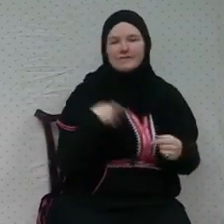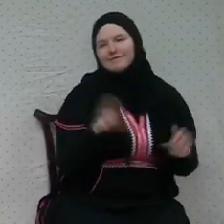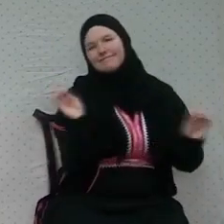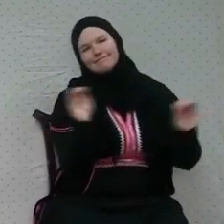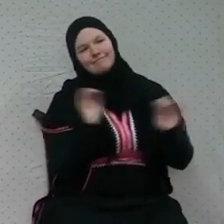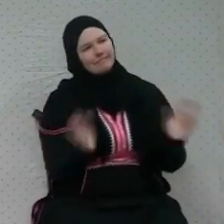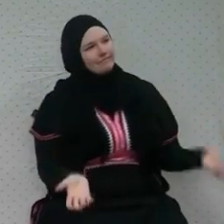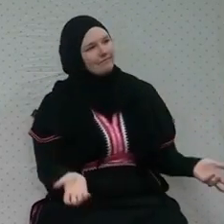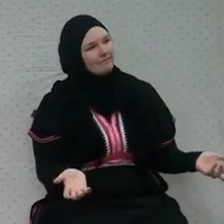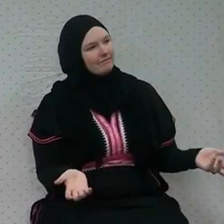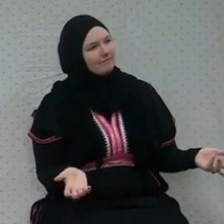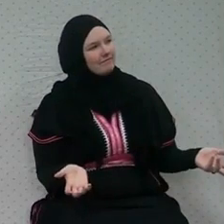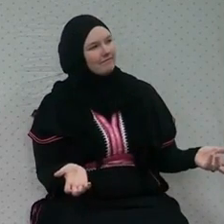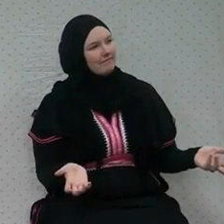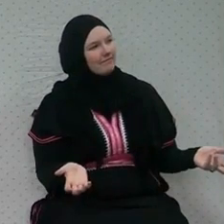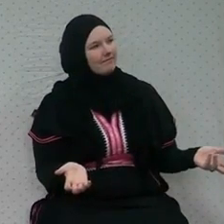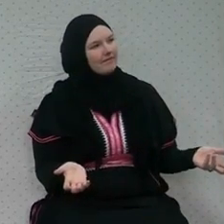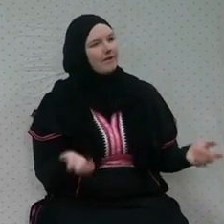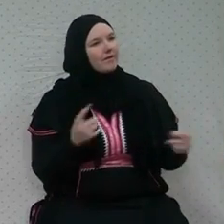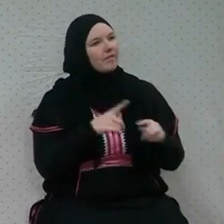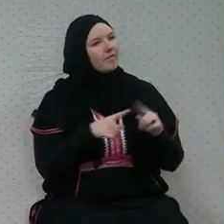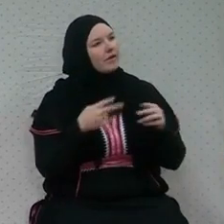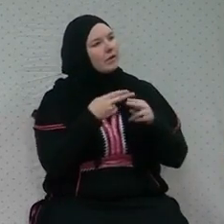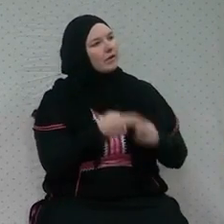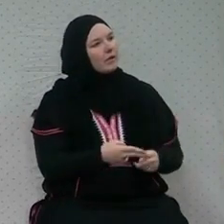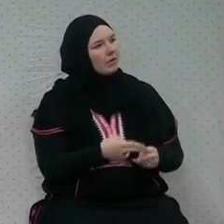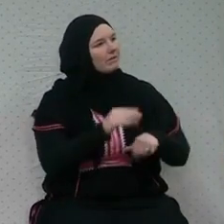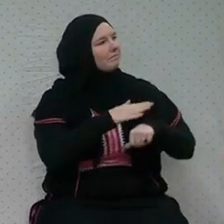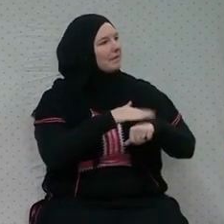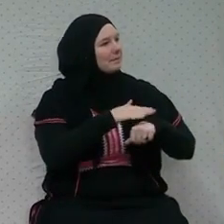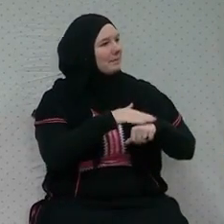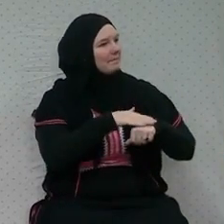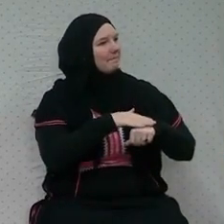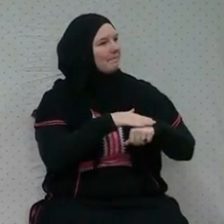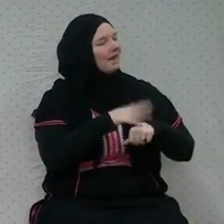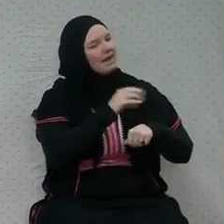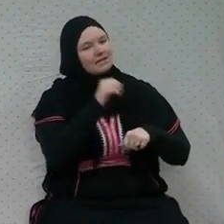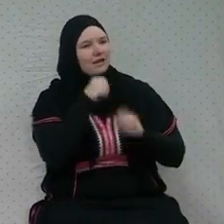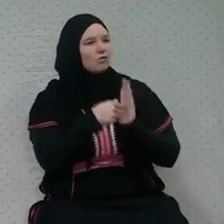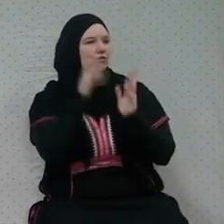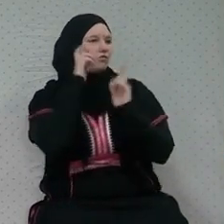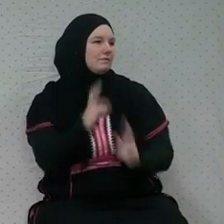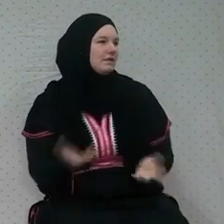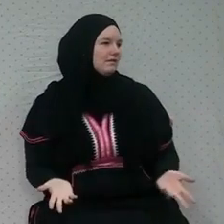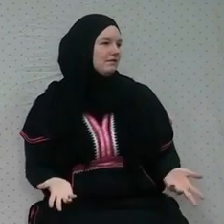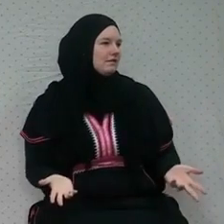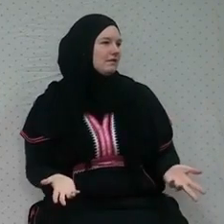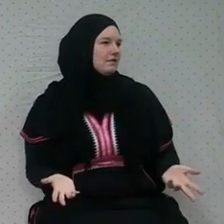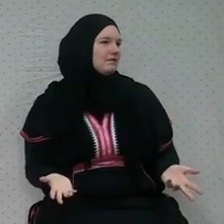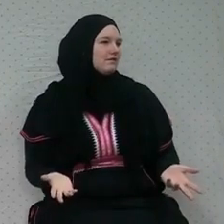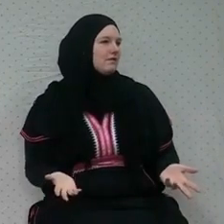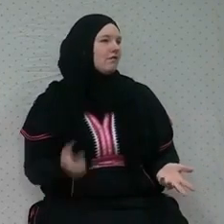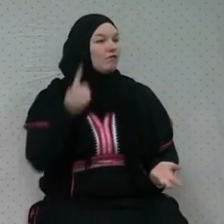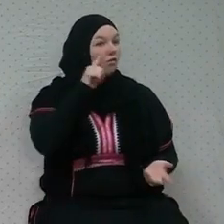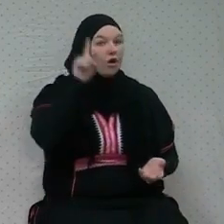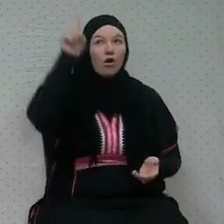called laghw, at minimum. And at worst, it is disrespect for Allah and for His faith